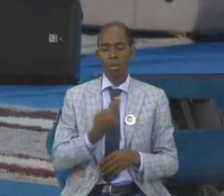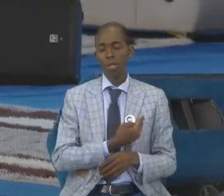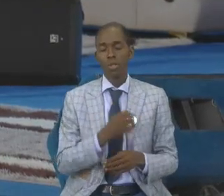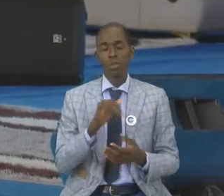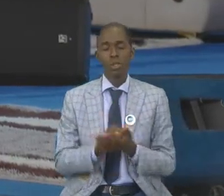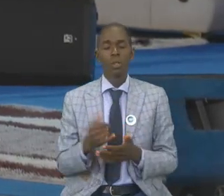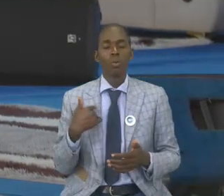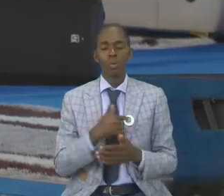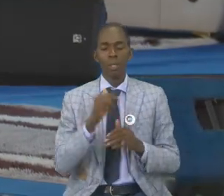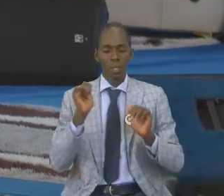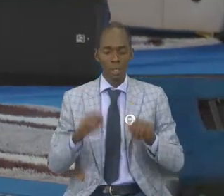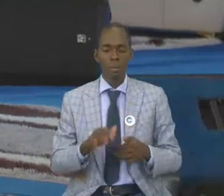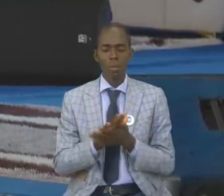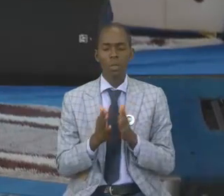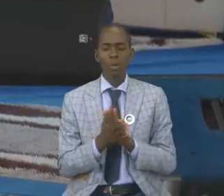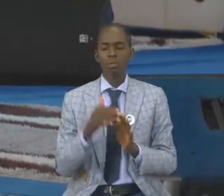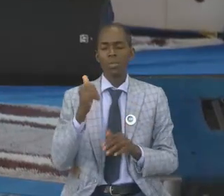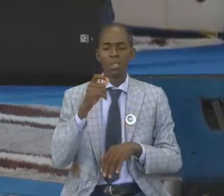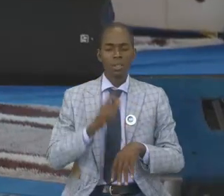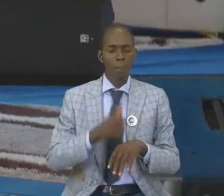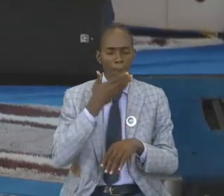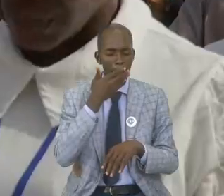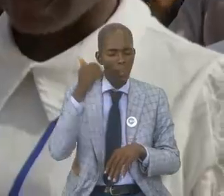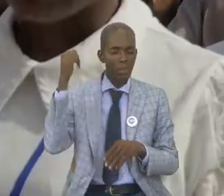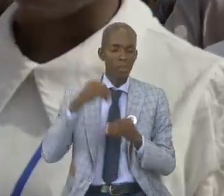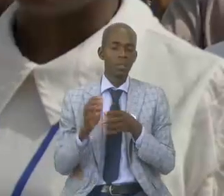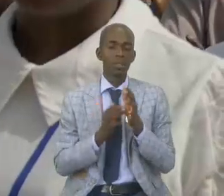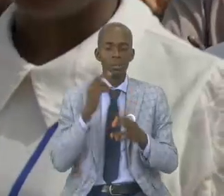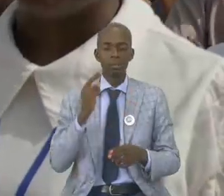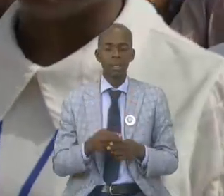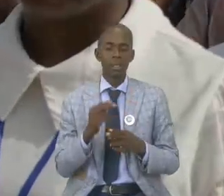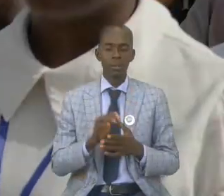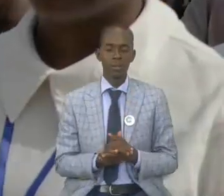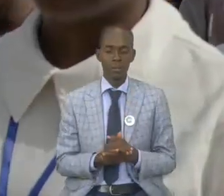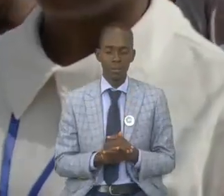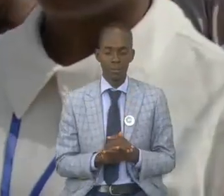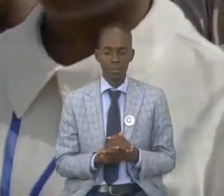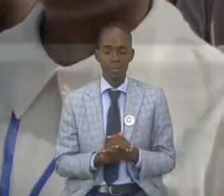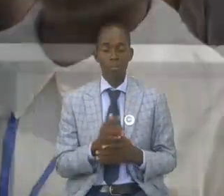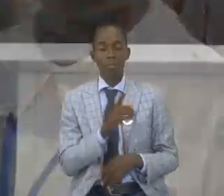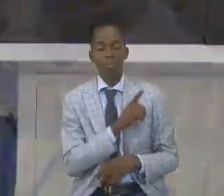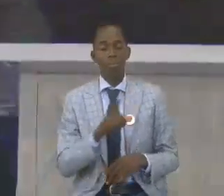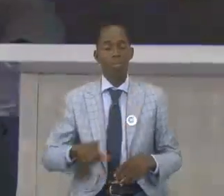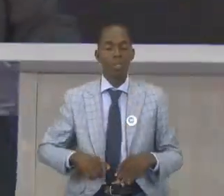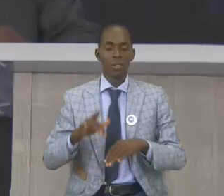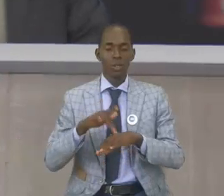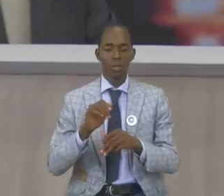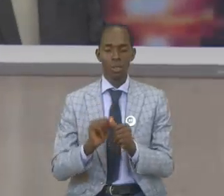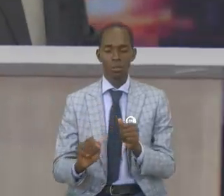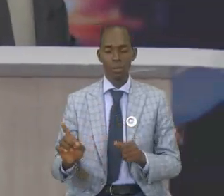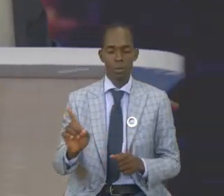become 10 times better in Jesus' name. Lord, touch